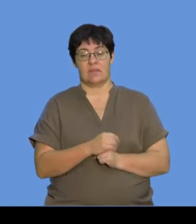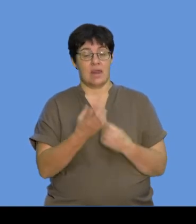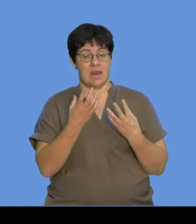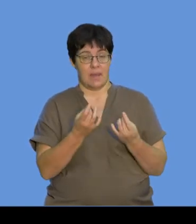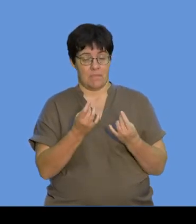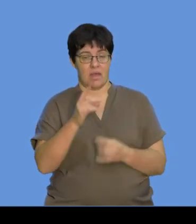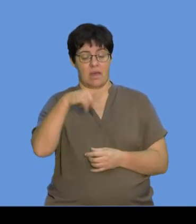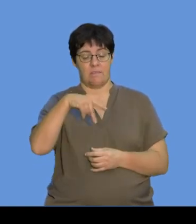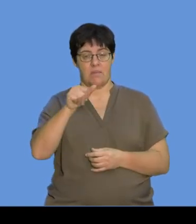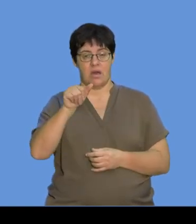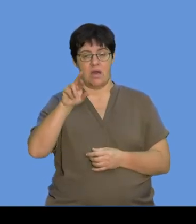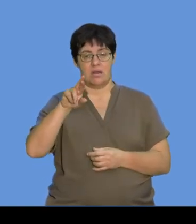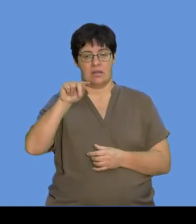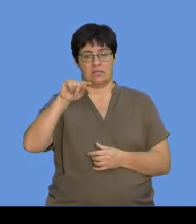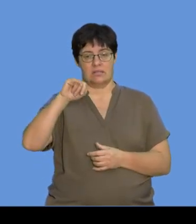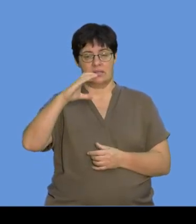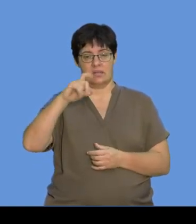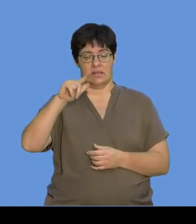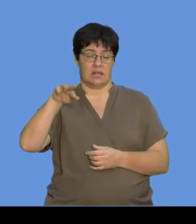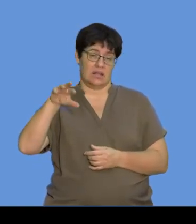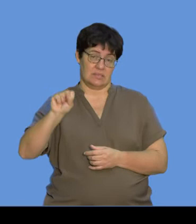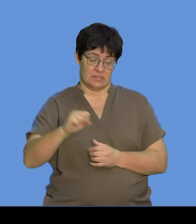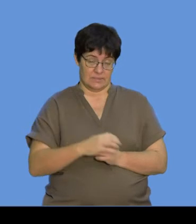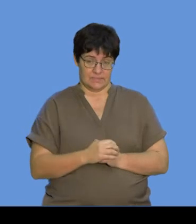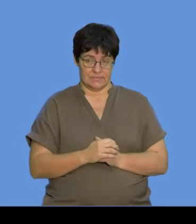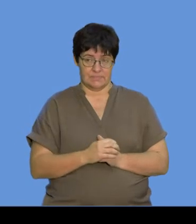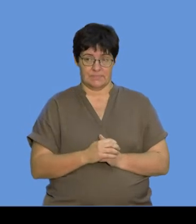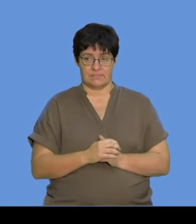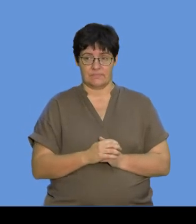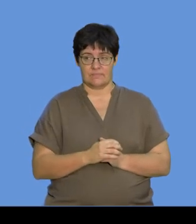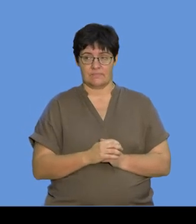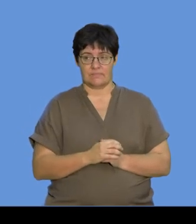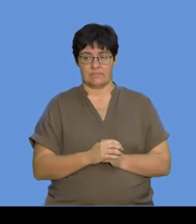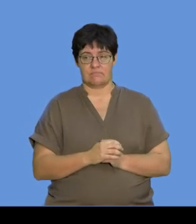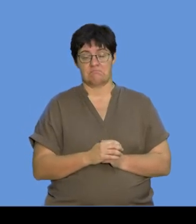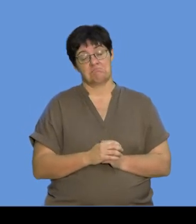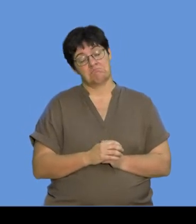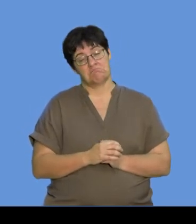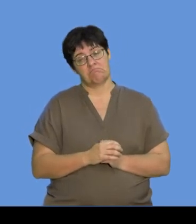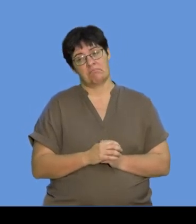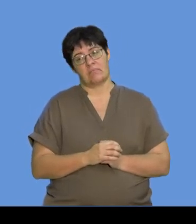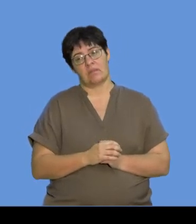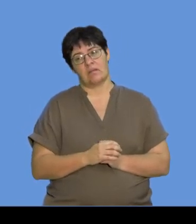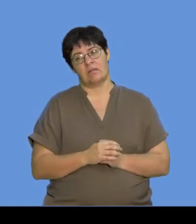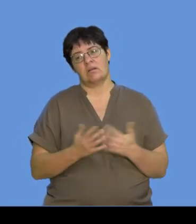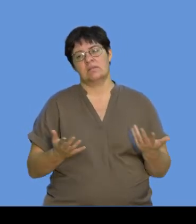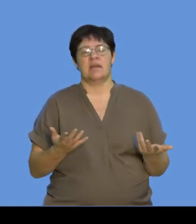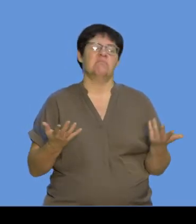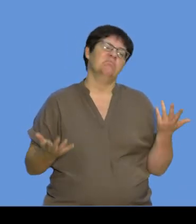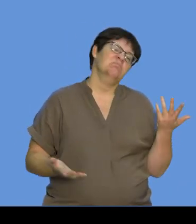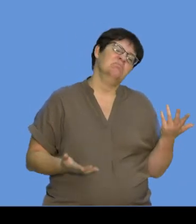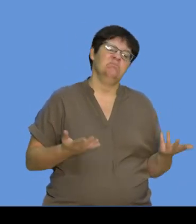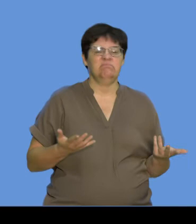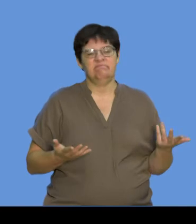So that's our number of particles, okay? Say, for argument's sake, we are talking about a